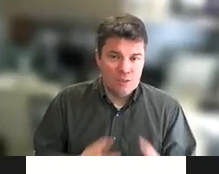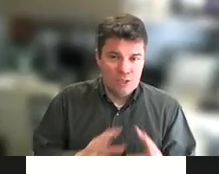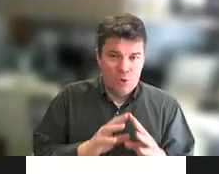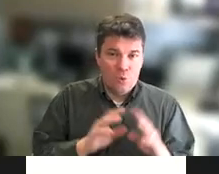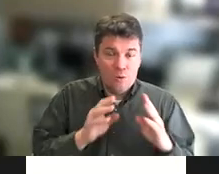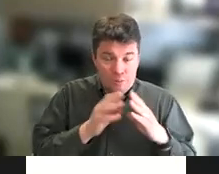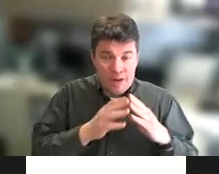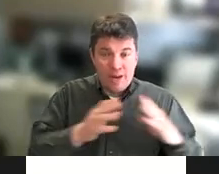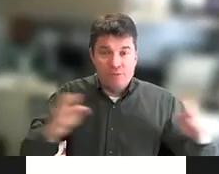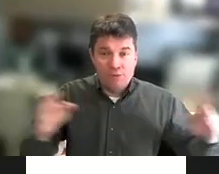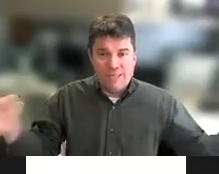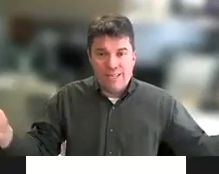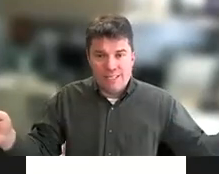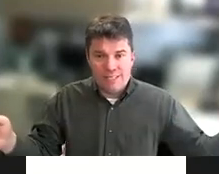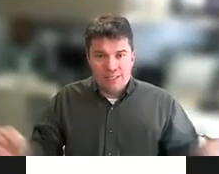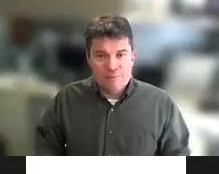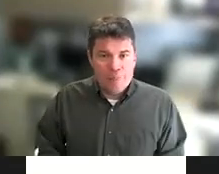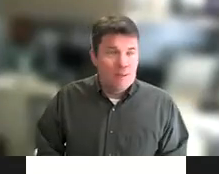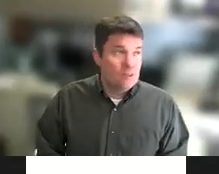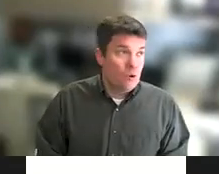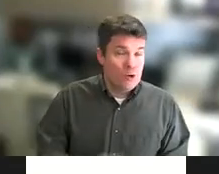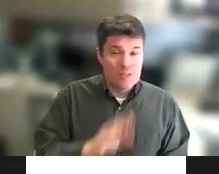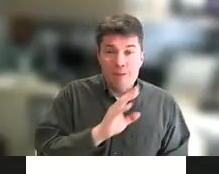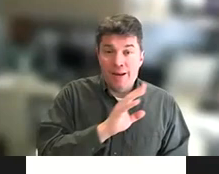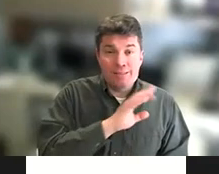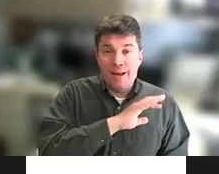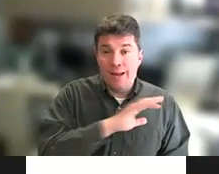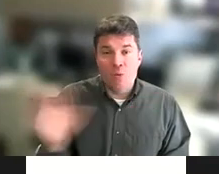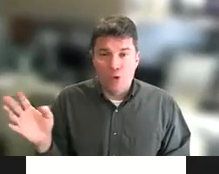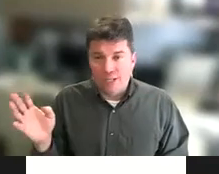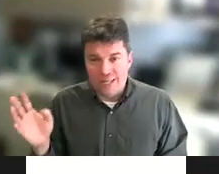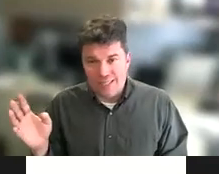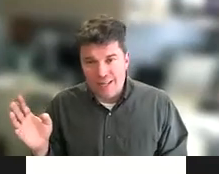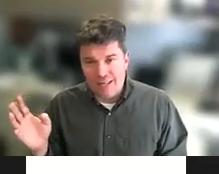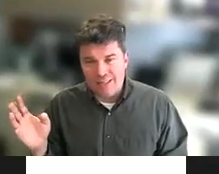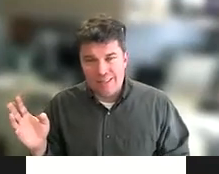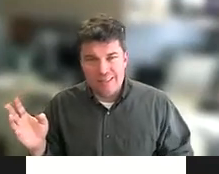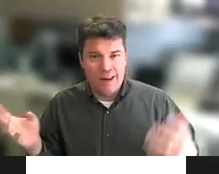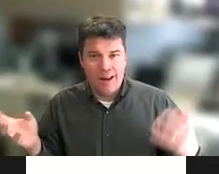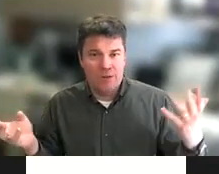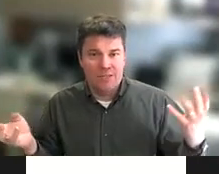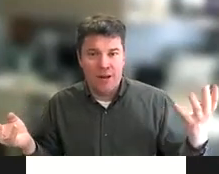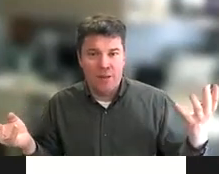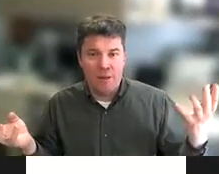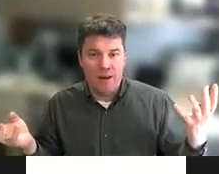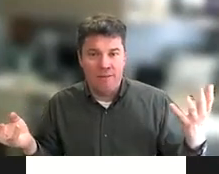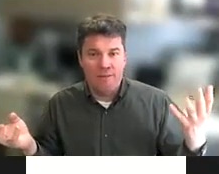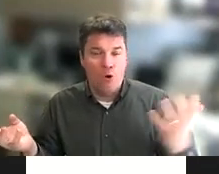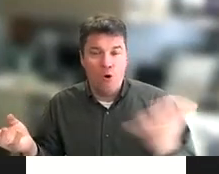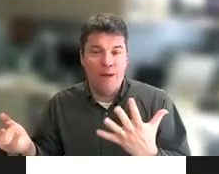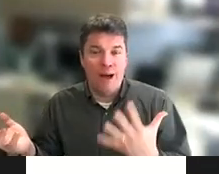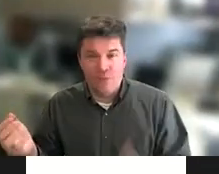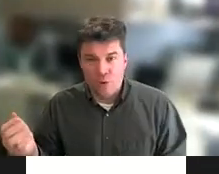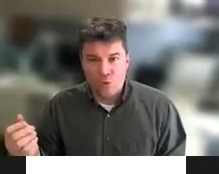is when it comes to speaking full sentences. So a person may say 10 words in a sentence, and I would say